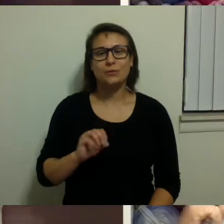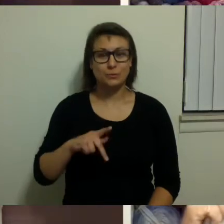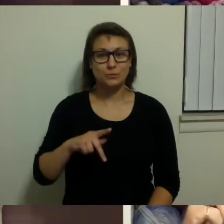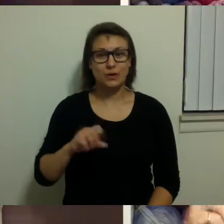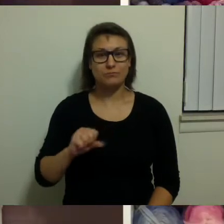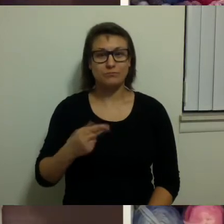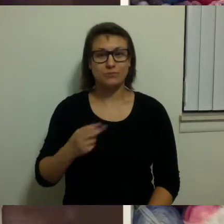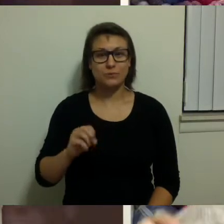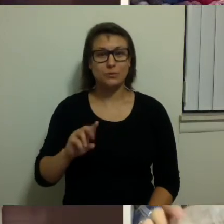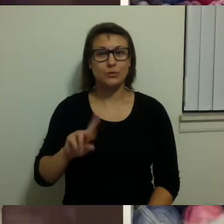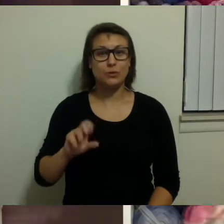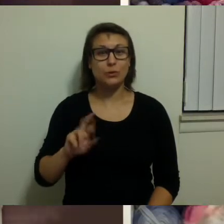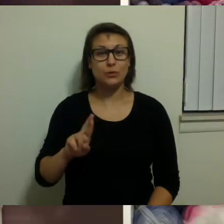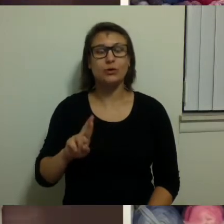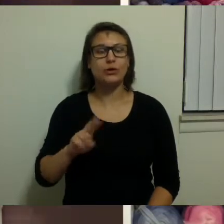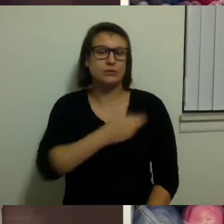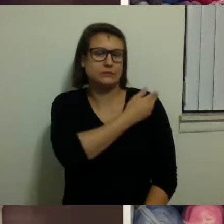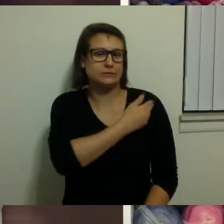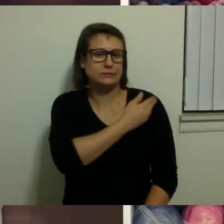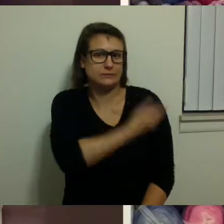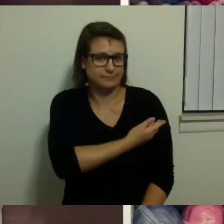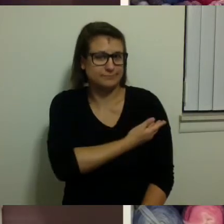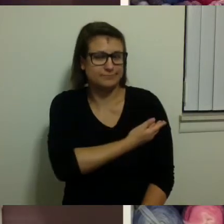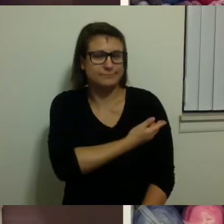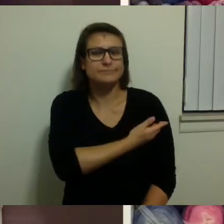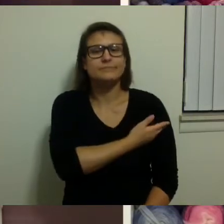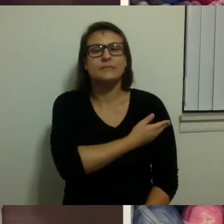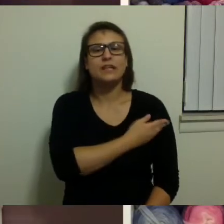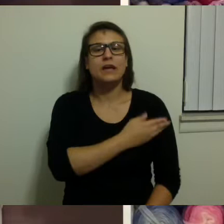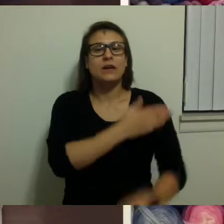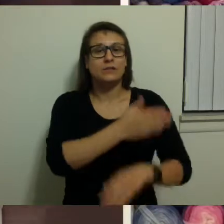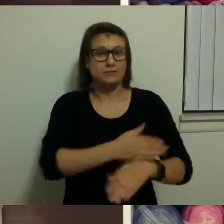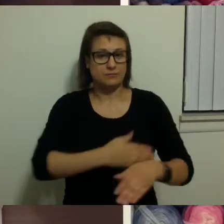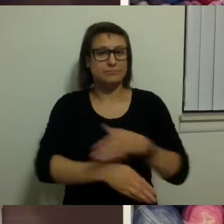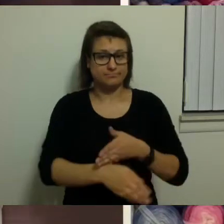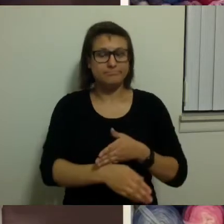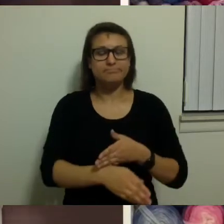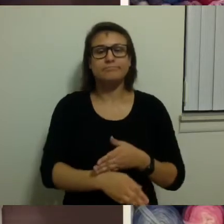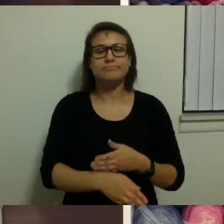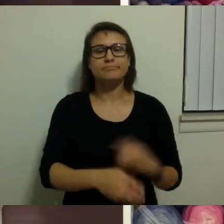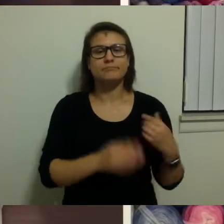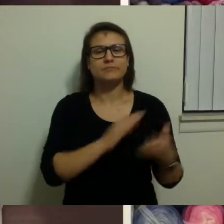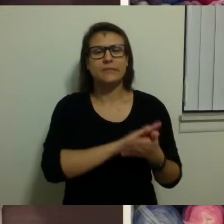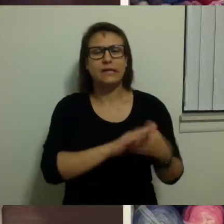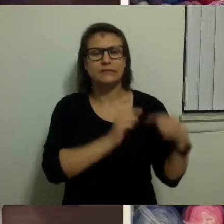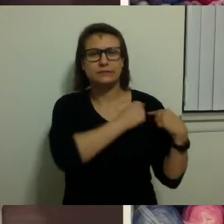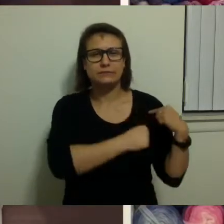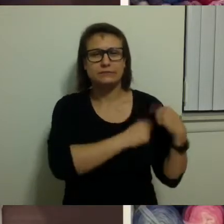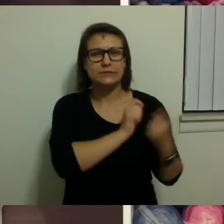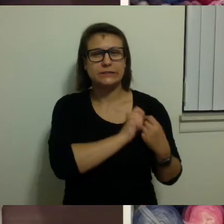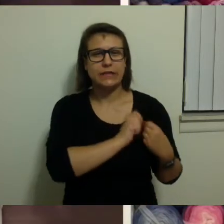And actually I have a sleeve started on this side. It's a drop shoulder, long sleeves. It has this really nice slip stitch